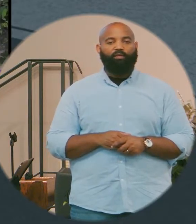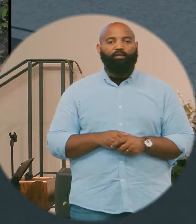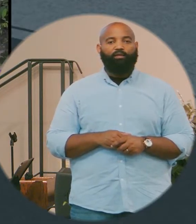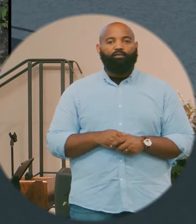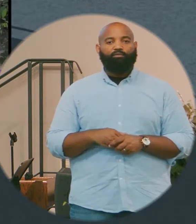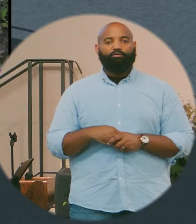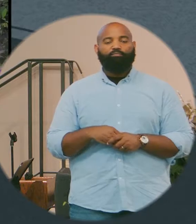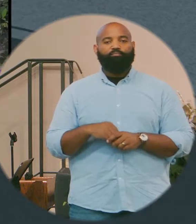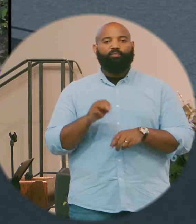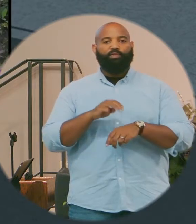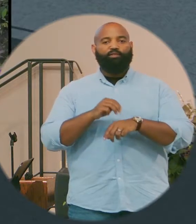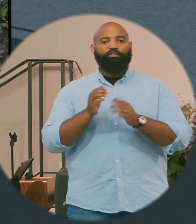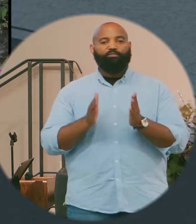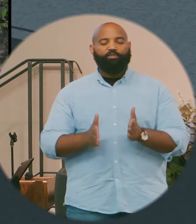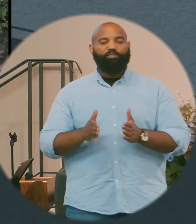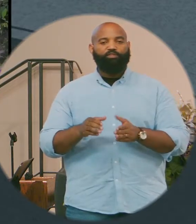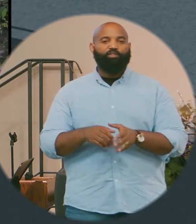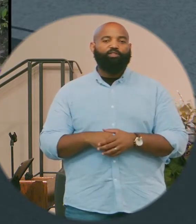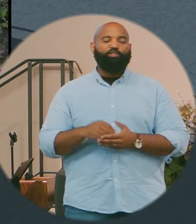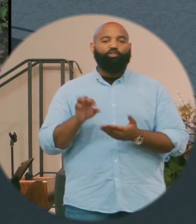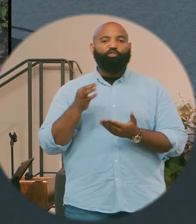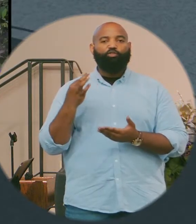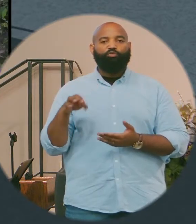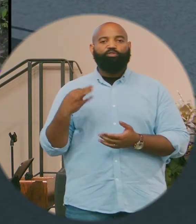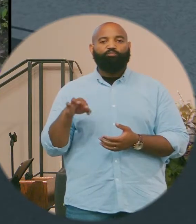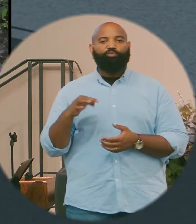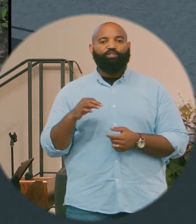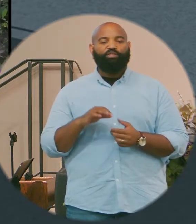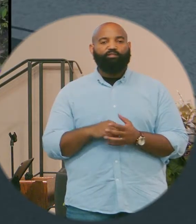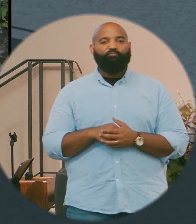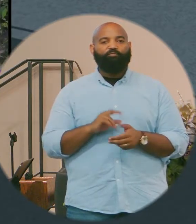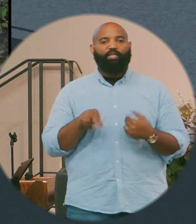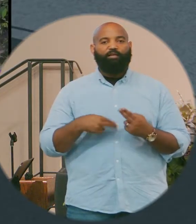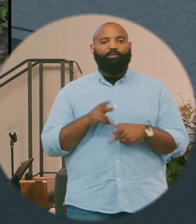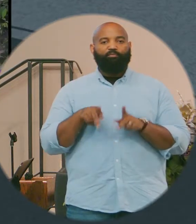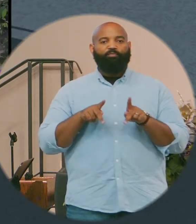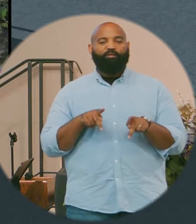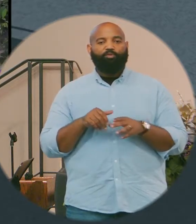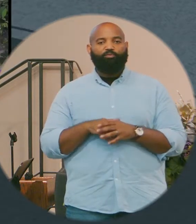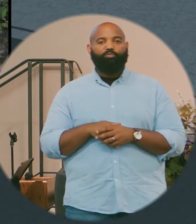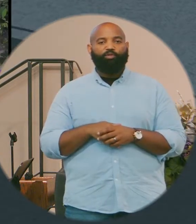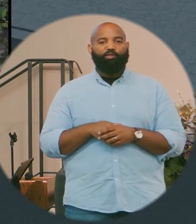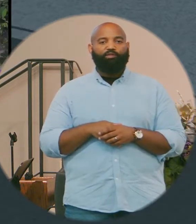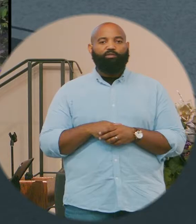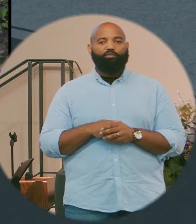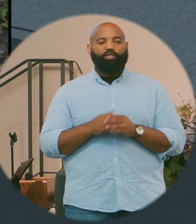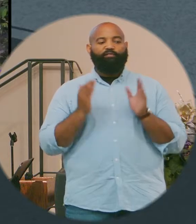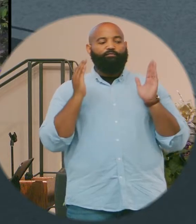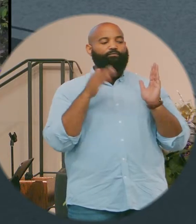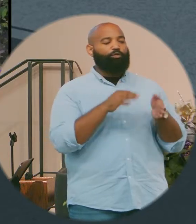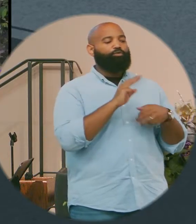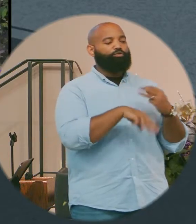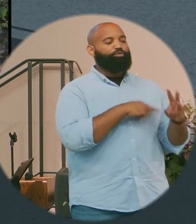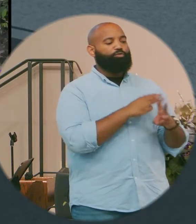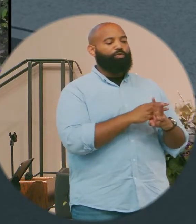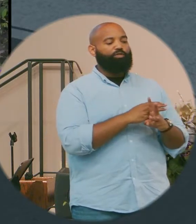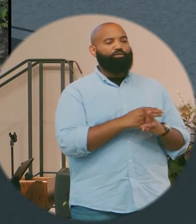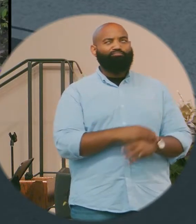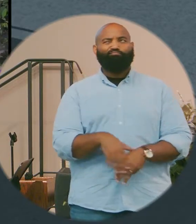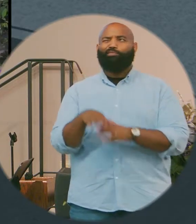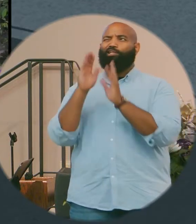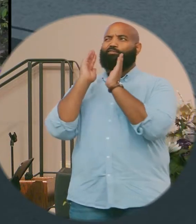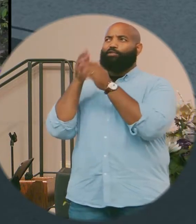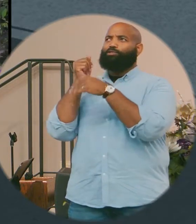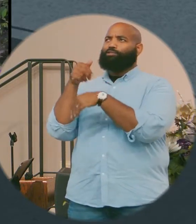spiritual cockeyedness. And I was like, what? She was like, it's when you have one eye on the world and one eye on